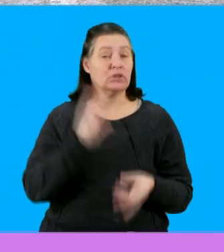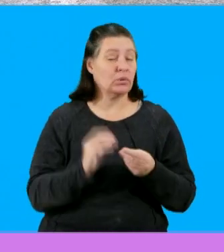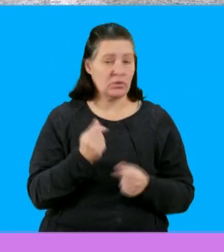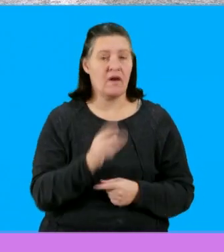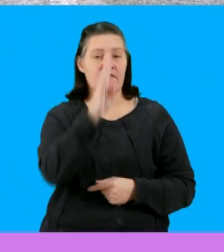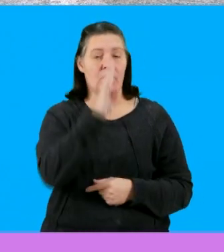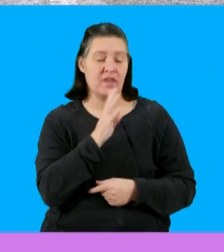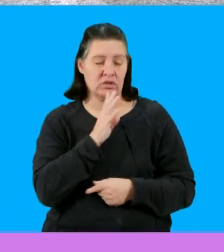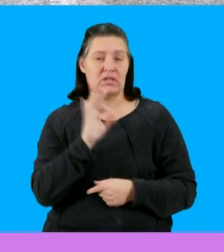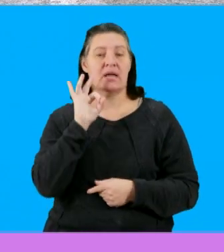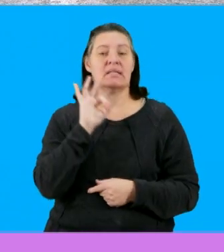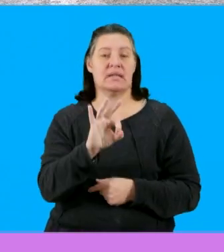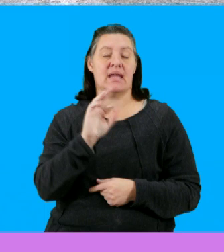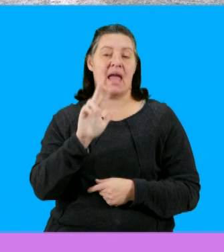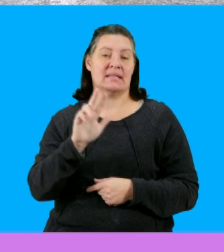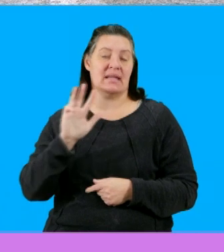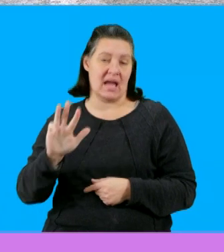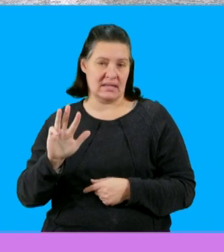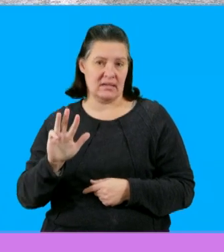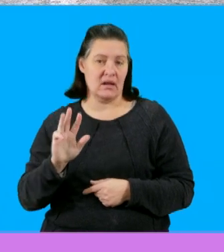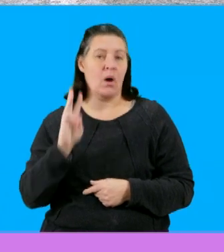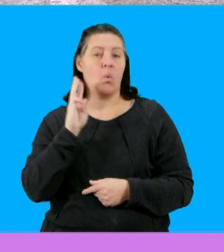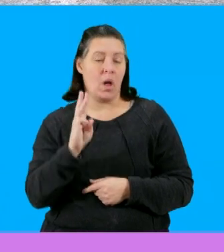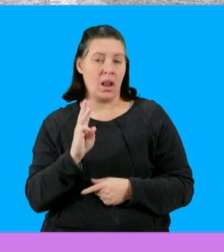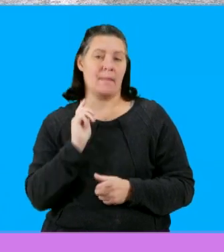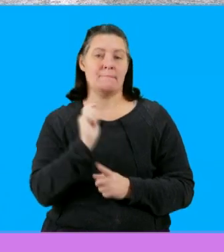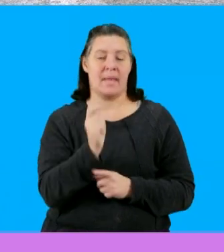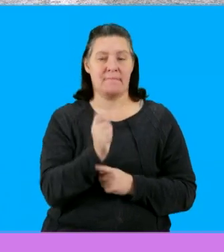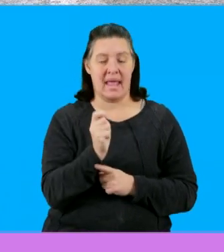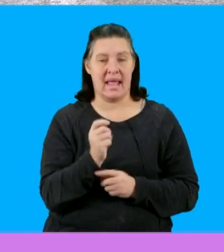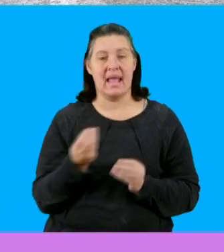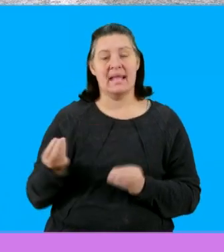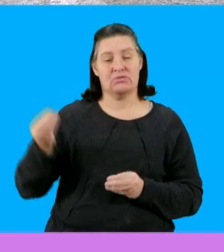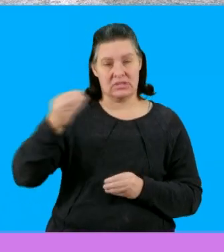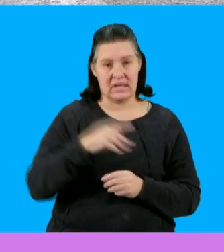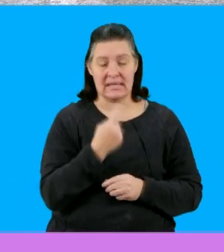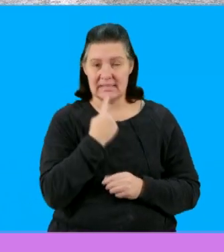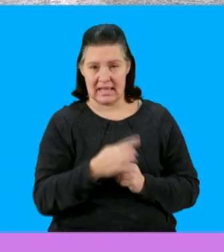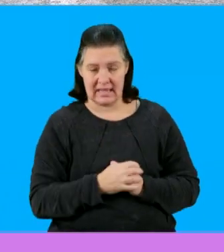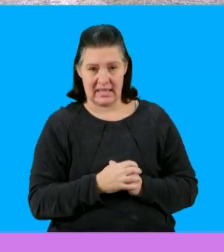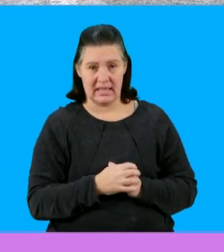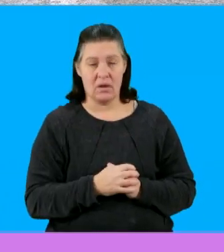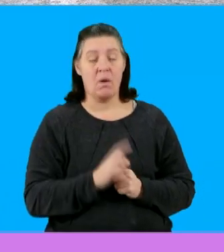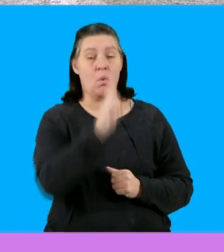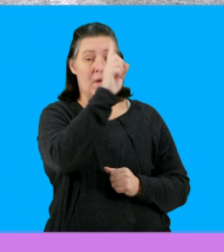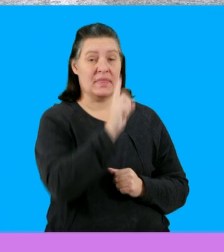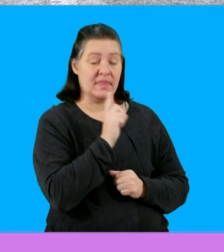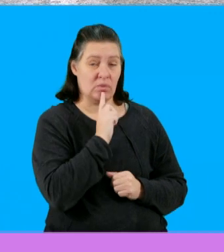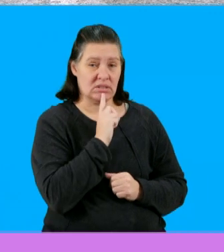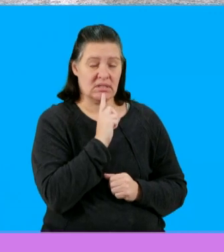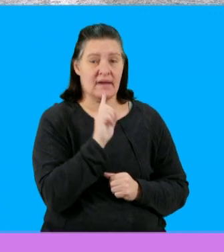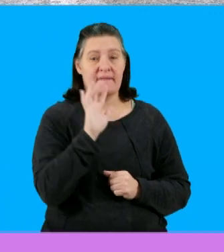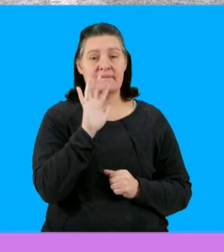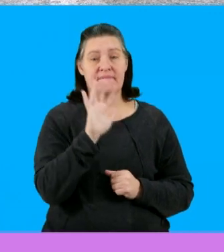amount? There, it's 4,389 will be paid in interest. So therefore, I'll go and I say, it's the